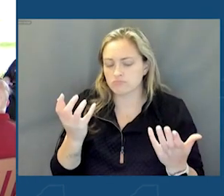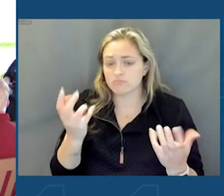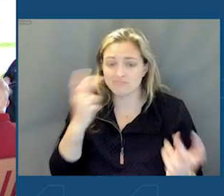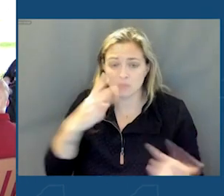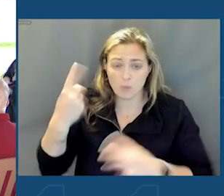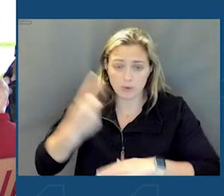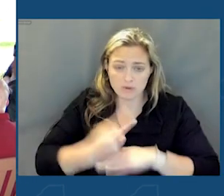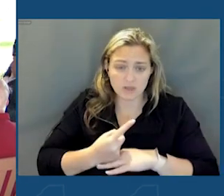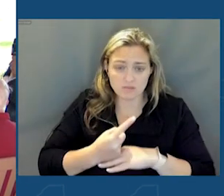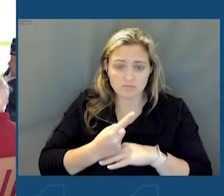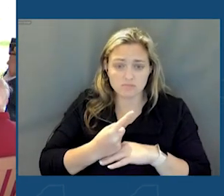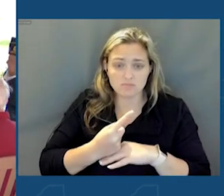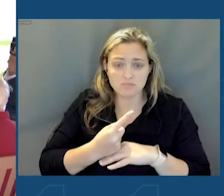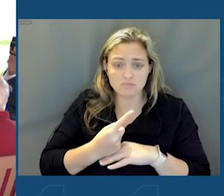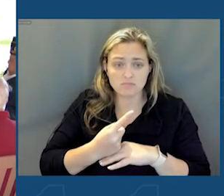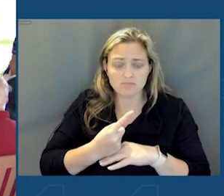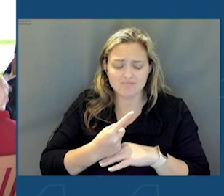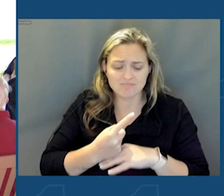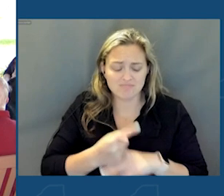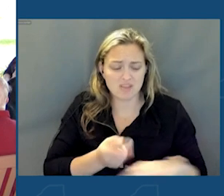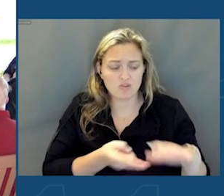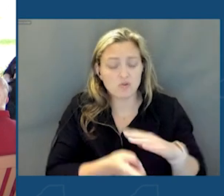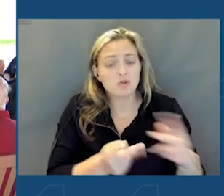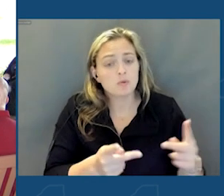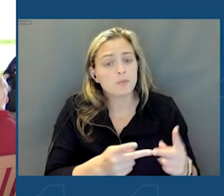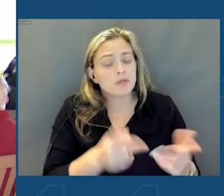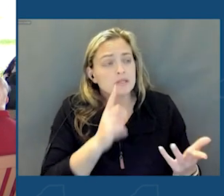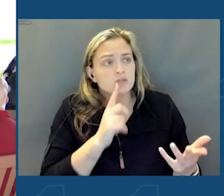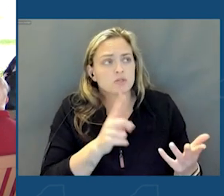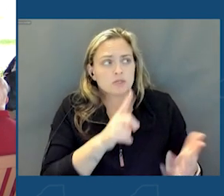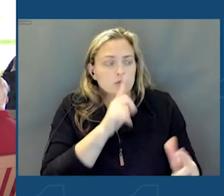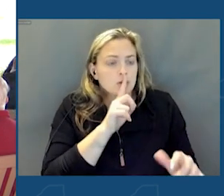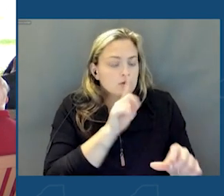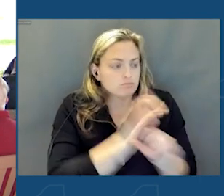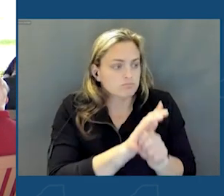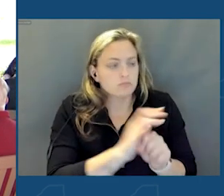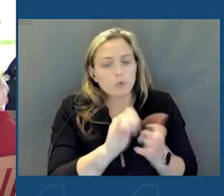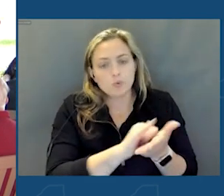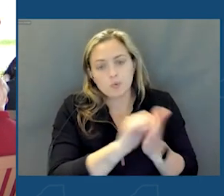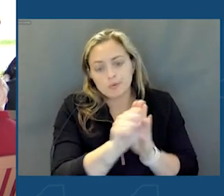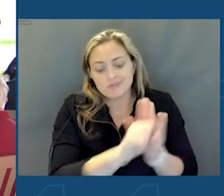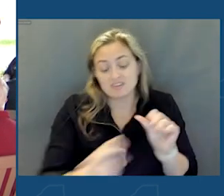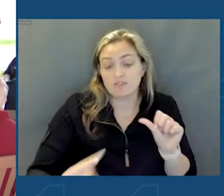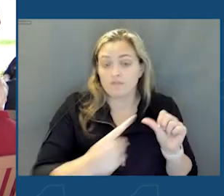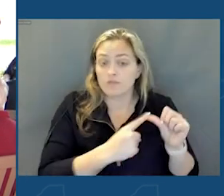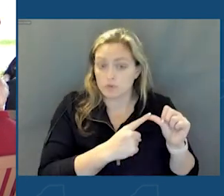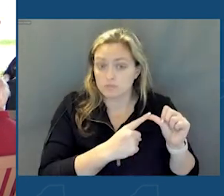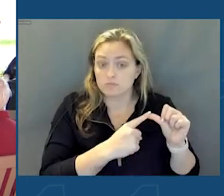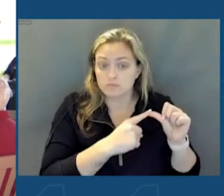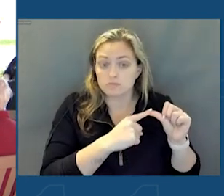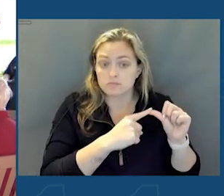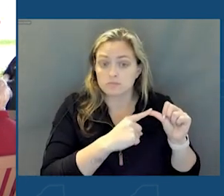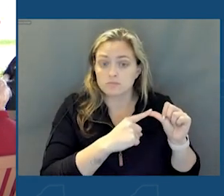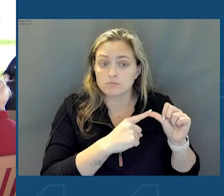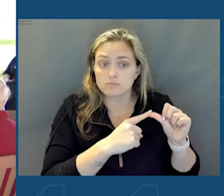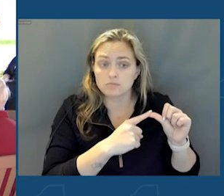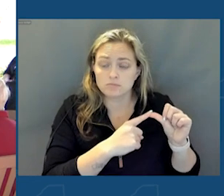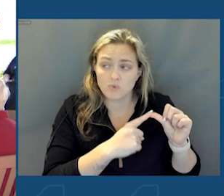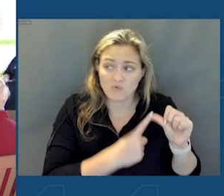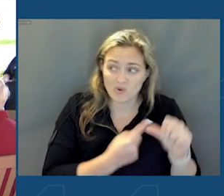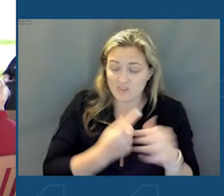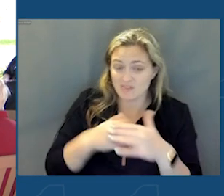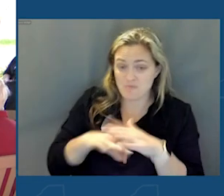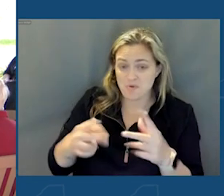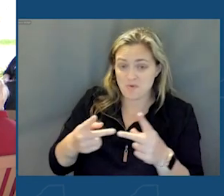Day, at the resting place that is so designated as New York State's first. As we're in the shadow of the birthplace of Memorial